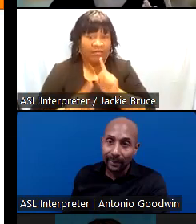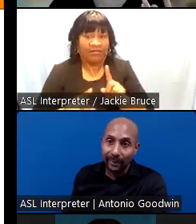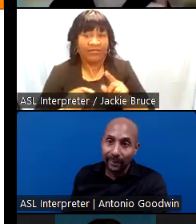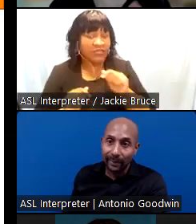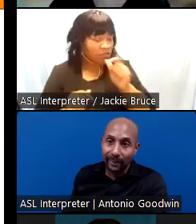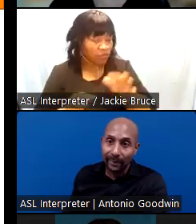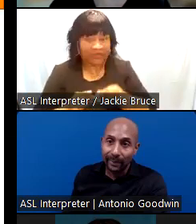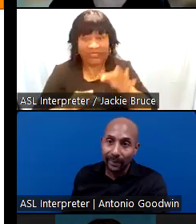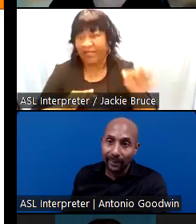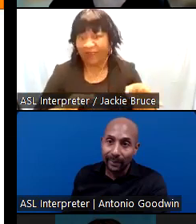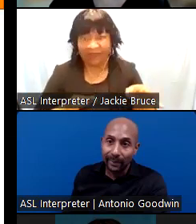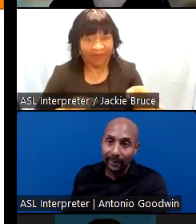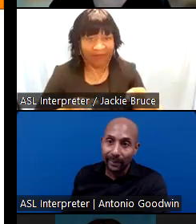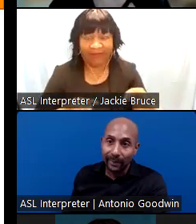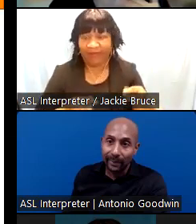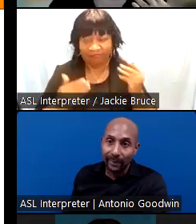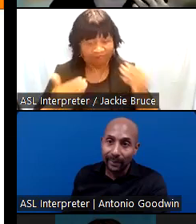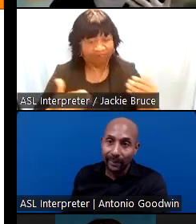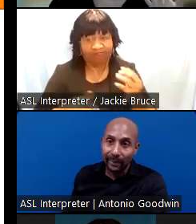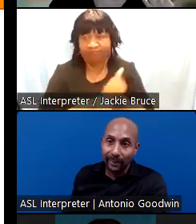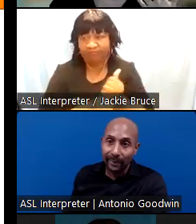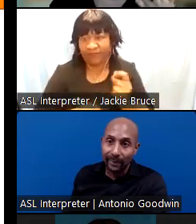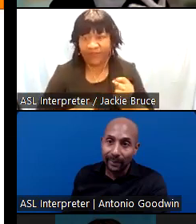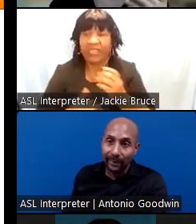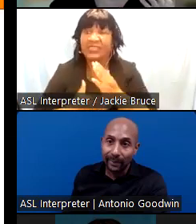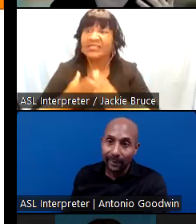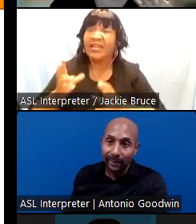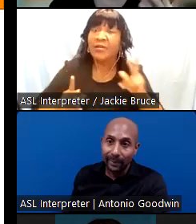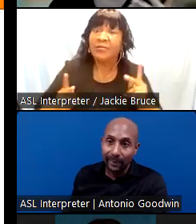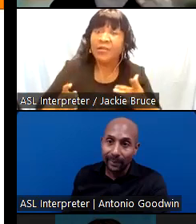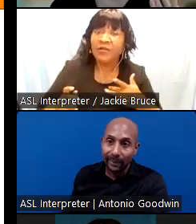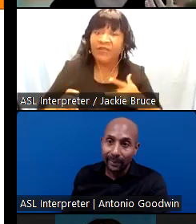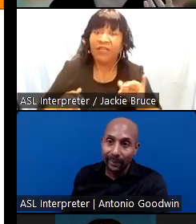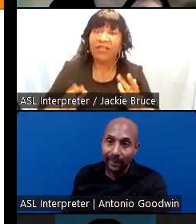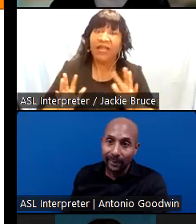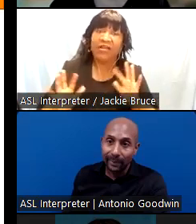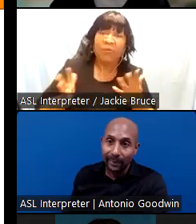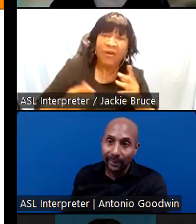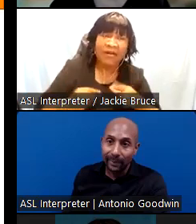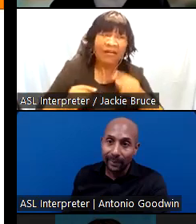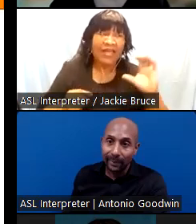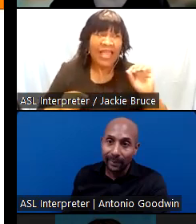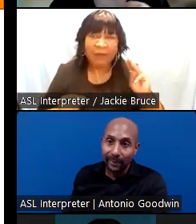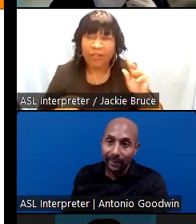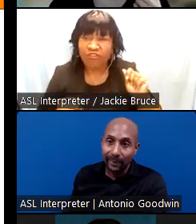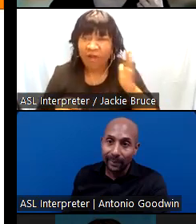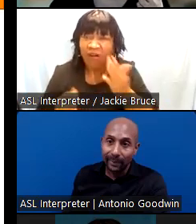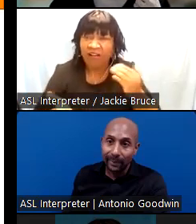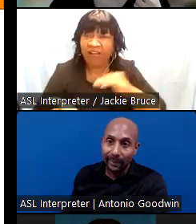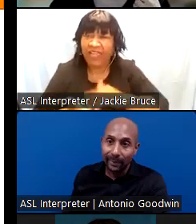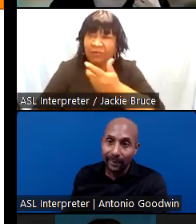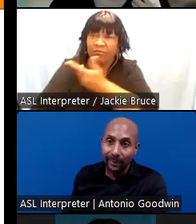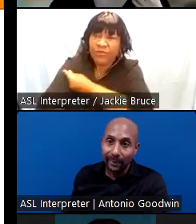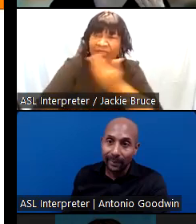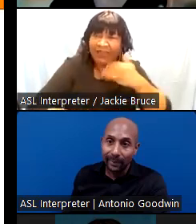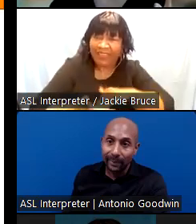to delay. If someone, sometimes people are like, well, there's supposed to be this Omicron one coming out in the fall, so should I